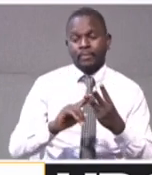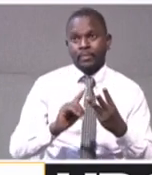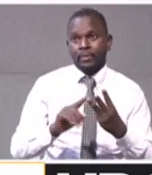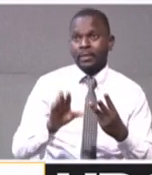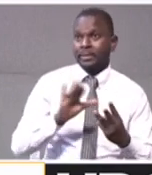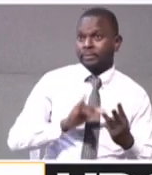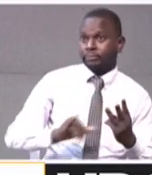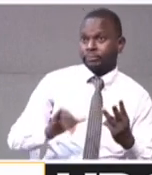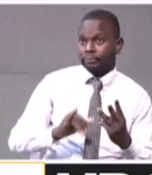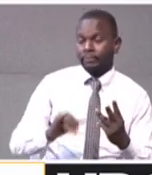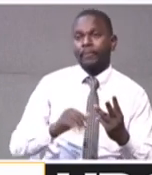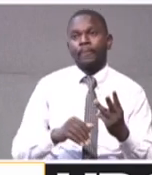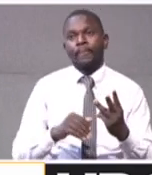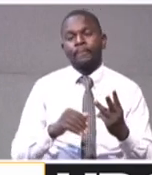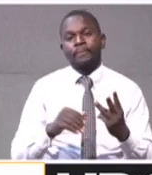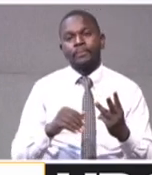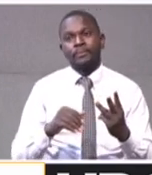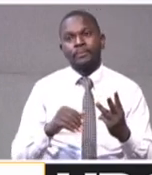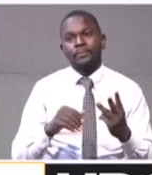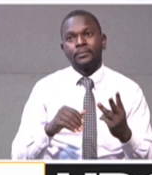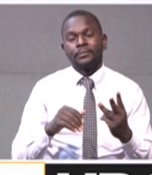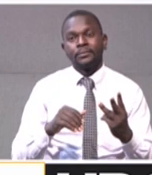you have